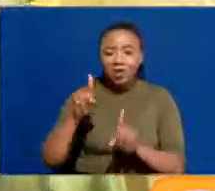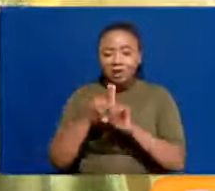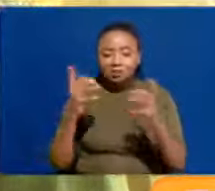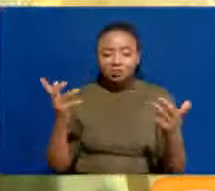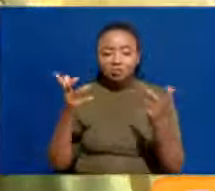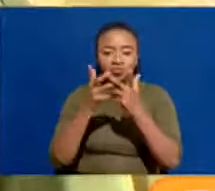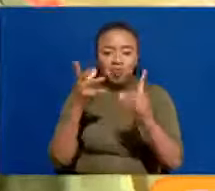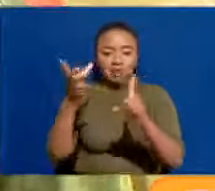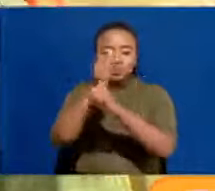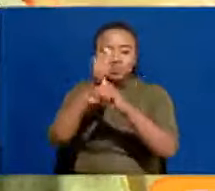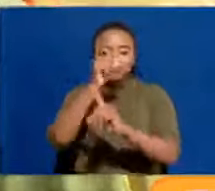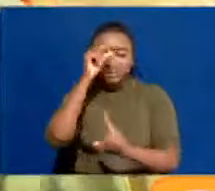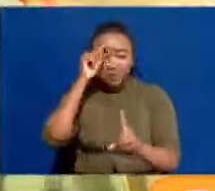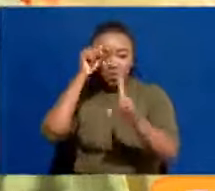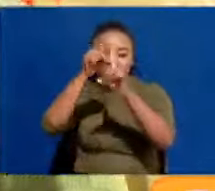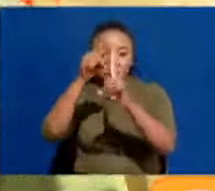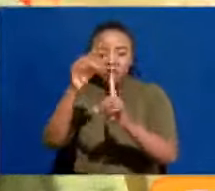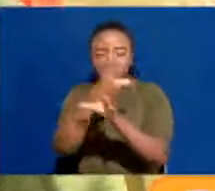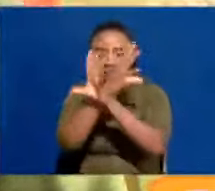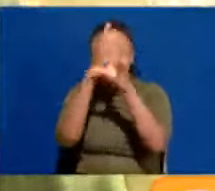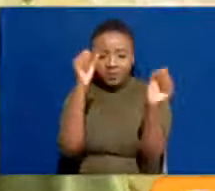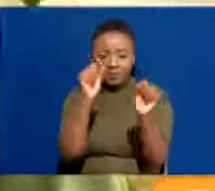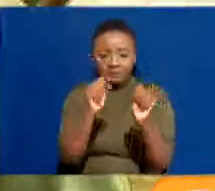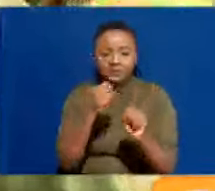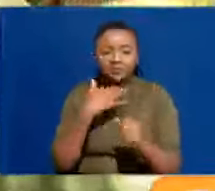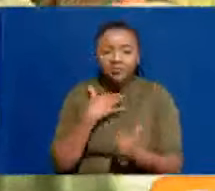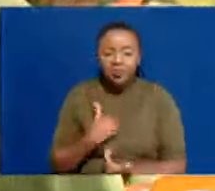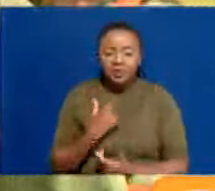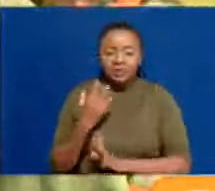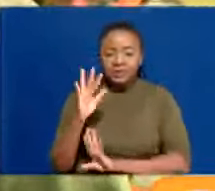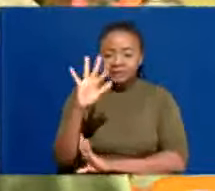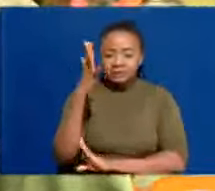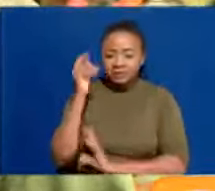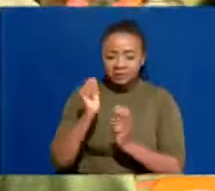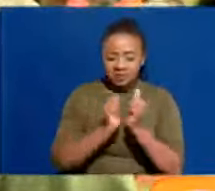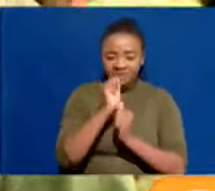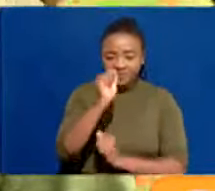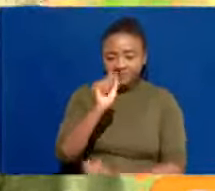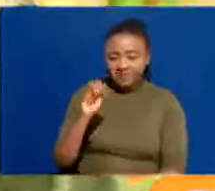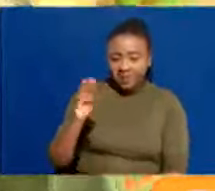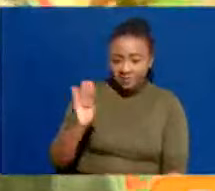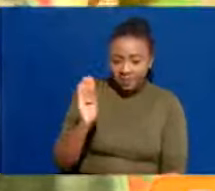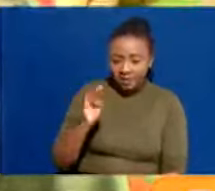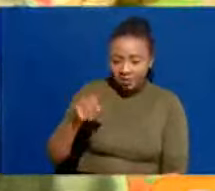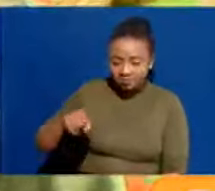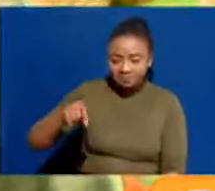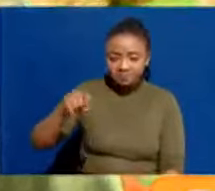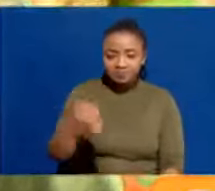amesema, ambacho ni kupanda miti bilioni 15 kufikia mwaka wa